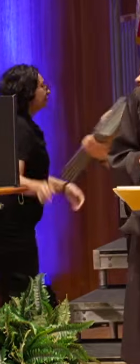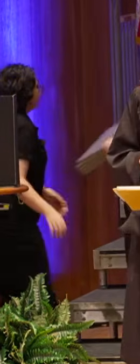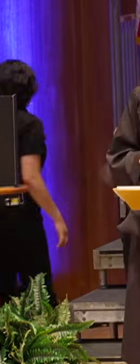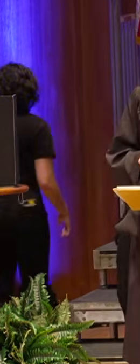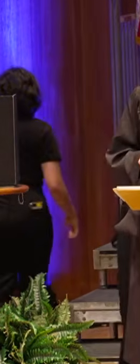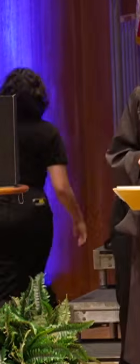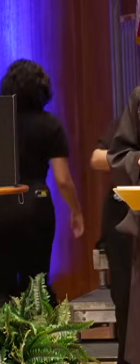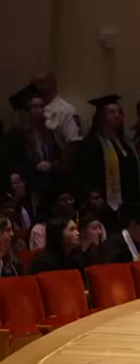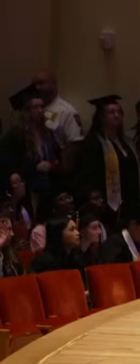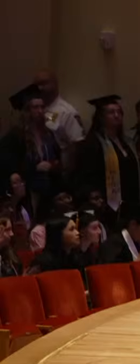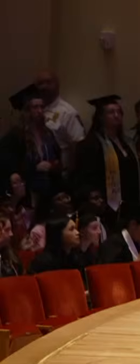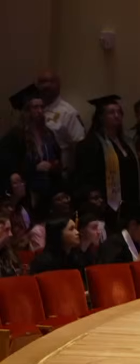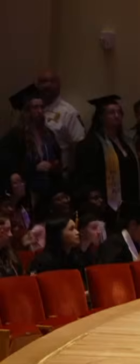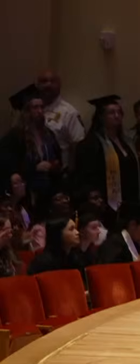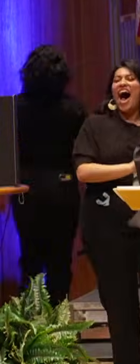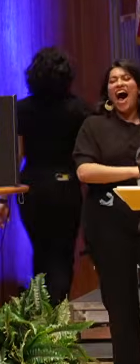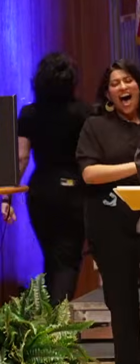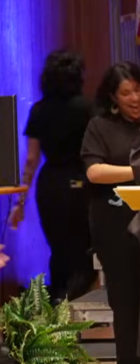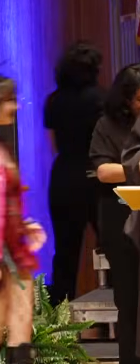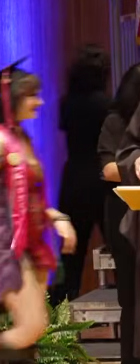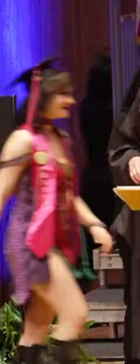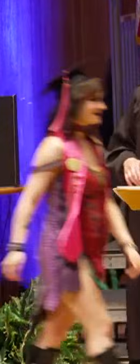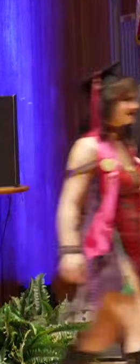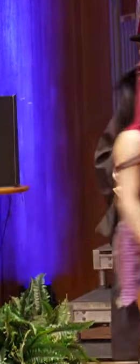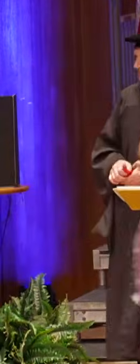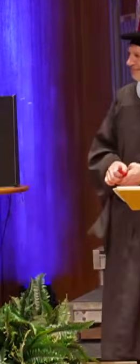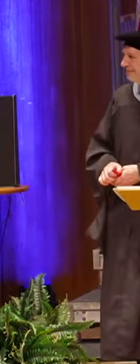Annie Knotts, cum laude.